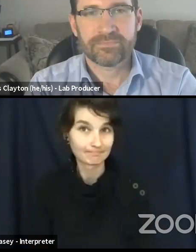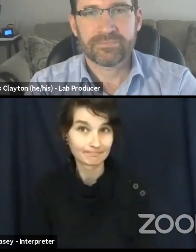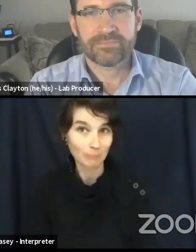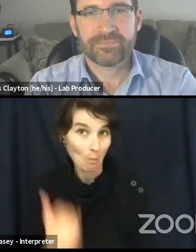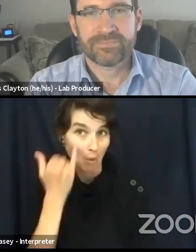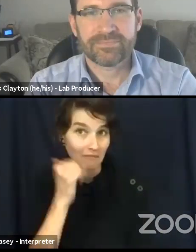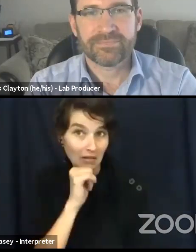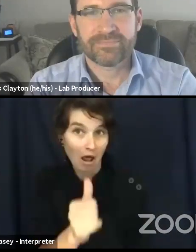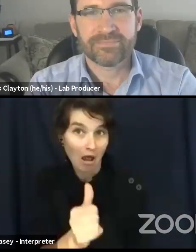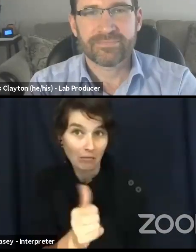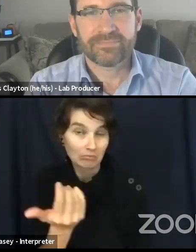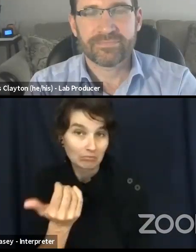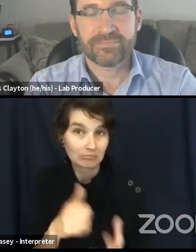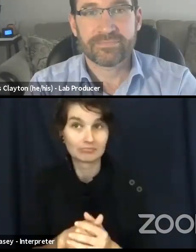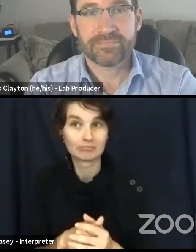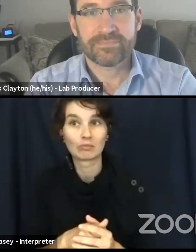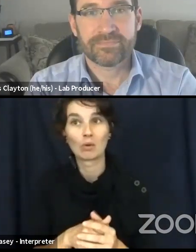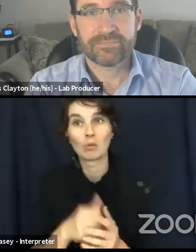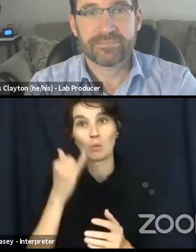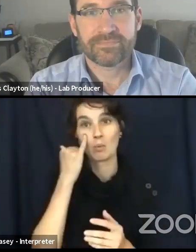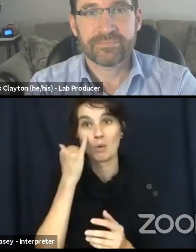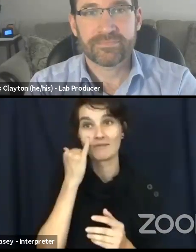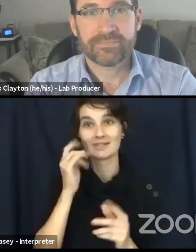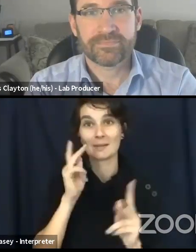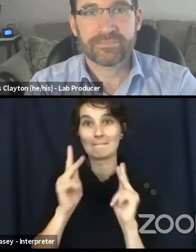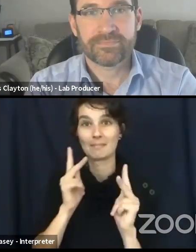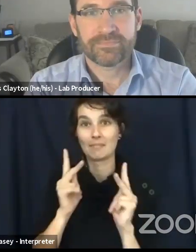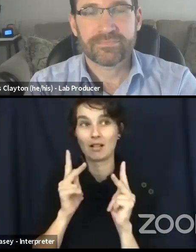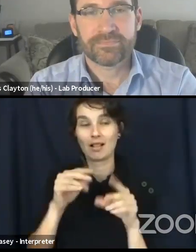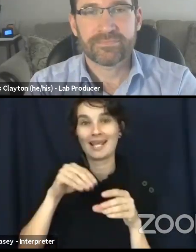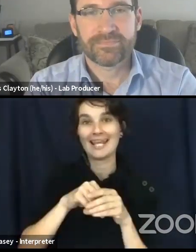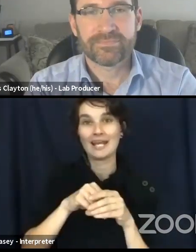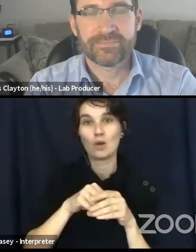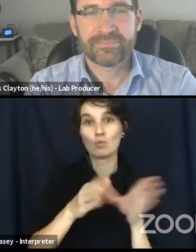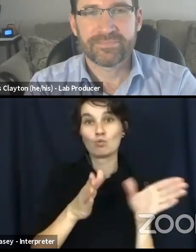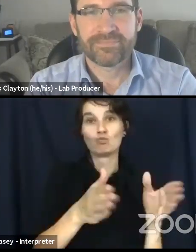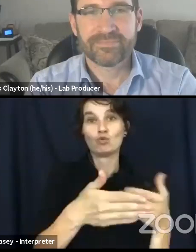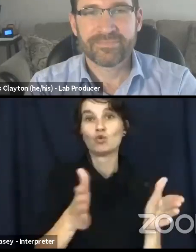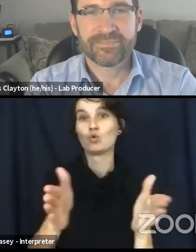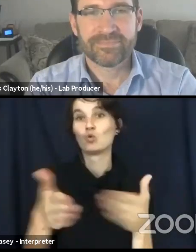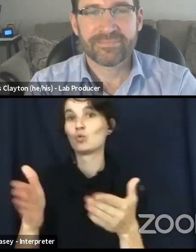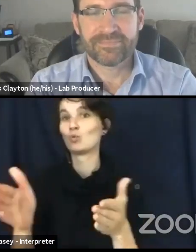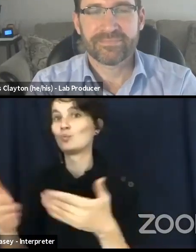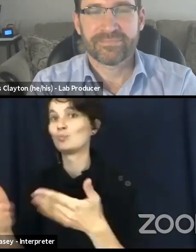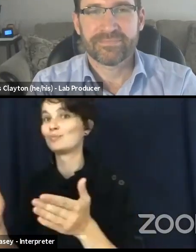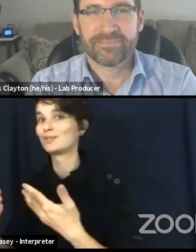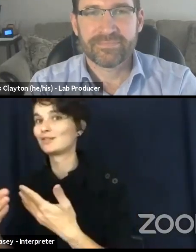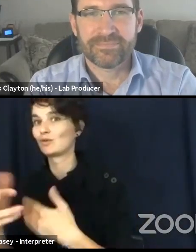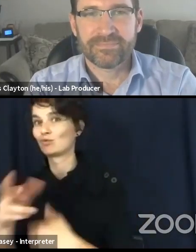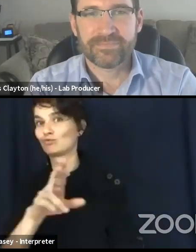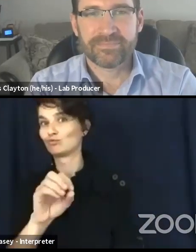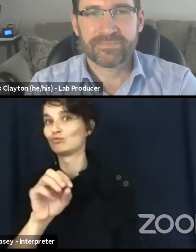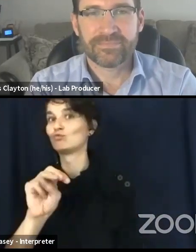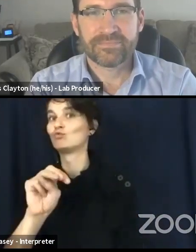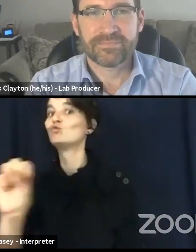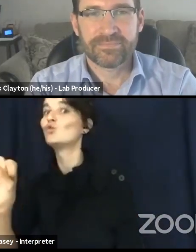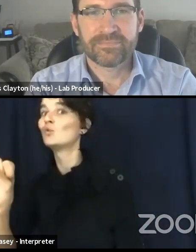What if it's plural? What if it's people in rooms together? Then what do we open with that?